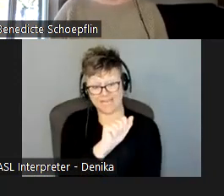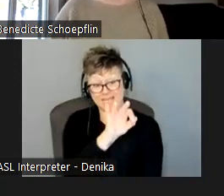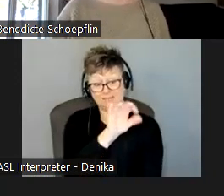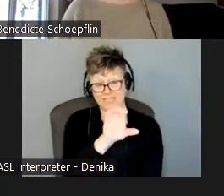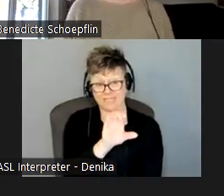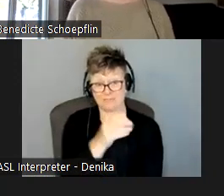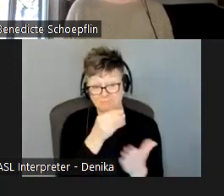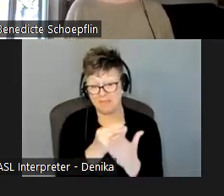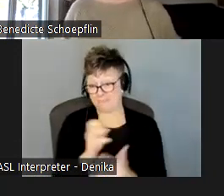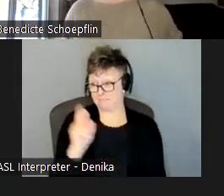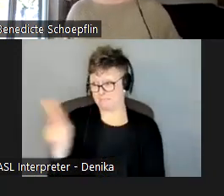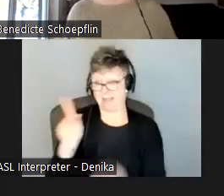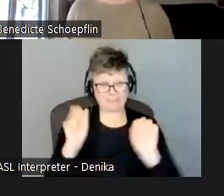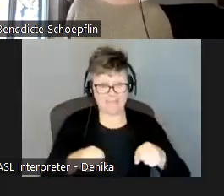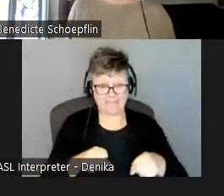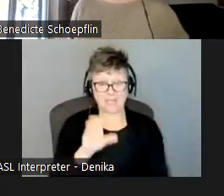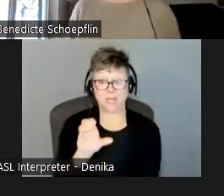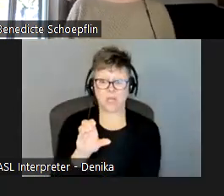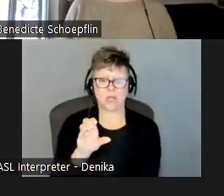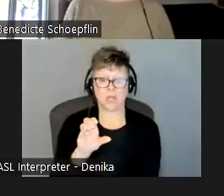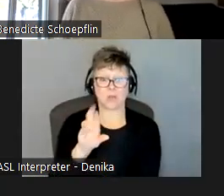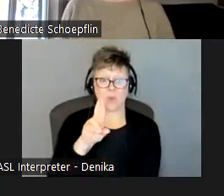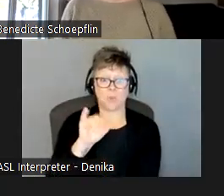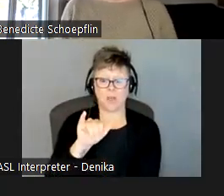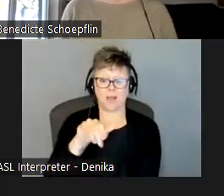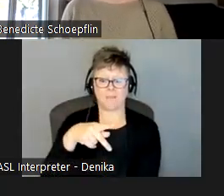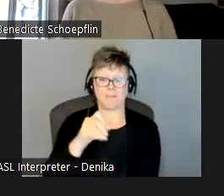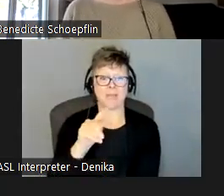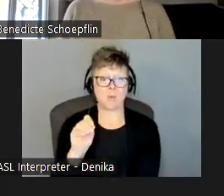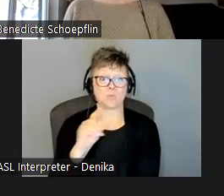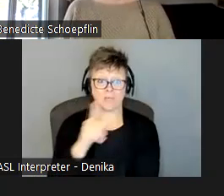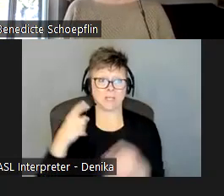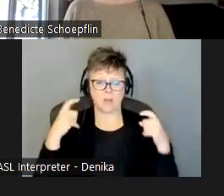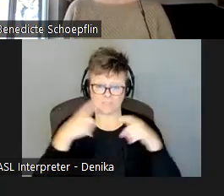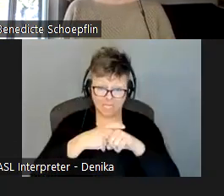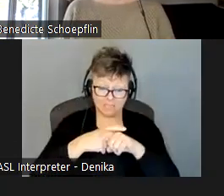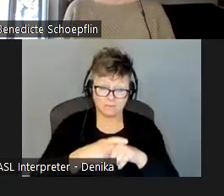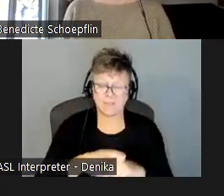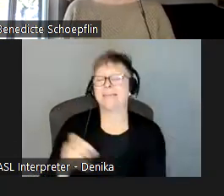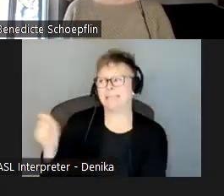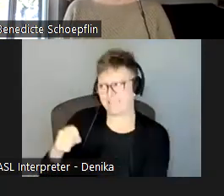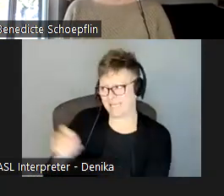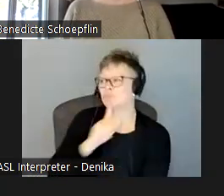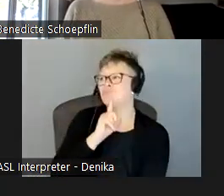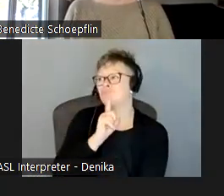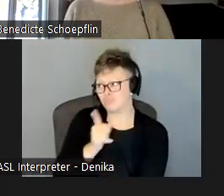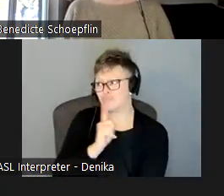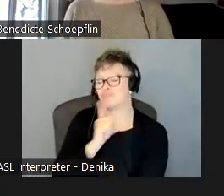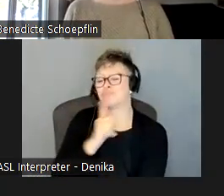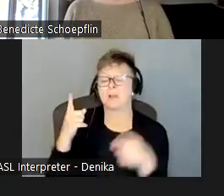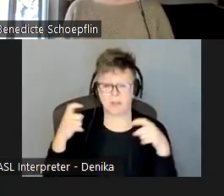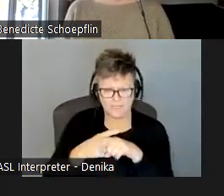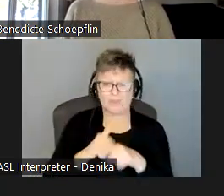back? Because crypto is complicated, right? It's a bit. Crypto is very, very complicated, and it's still very, very new for